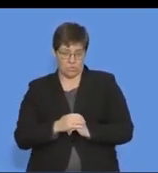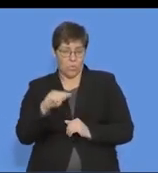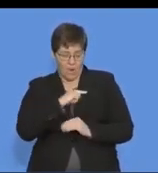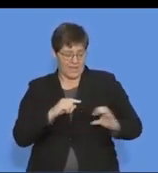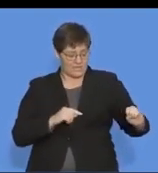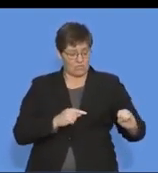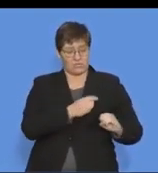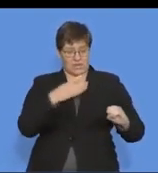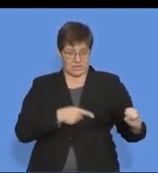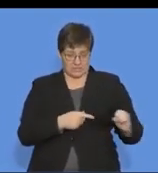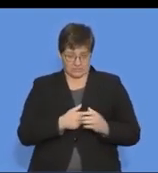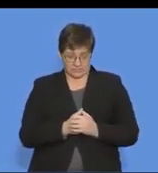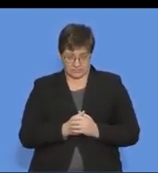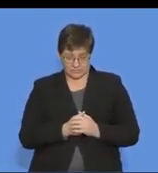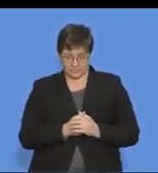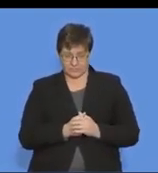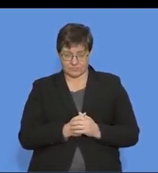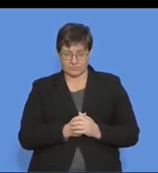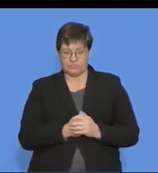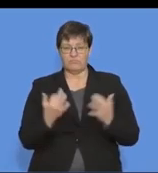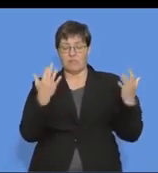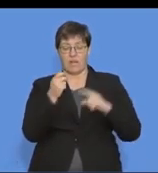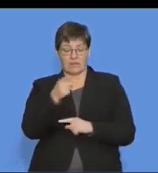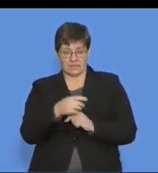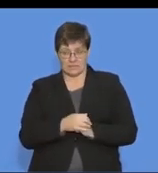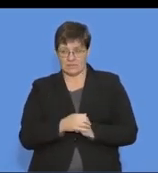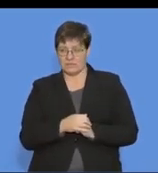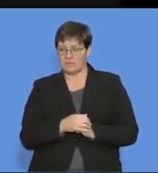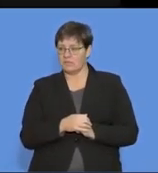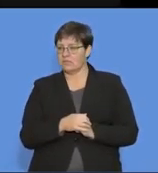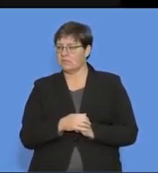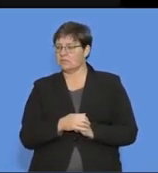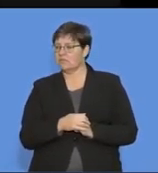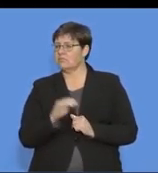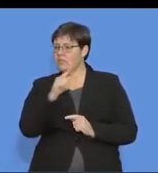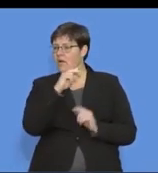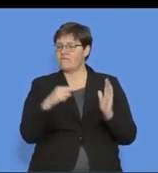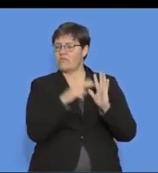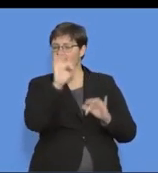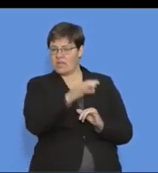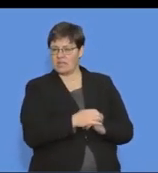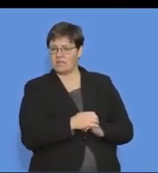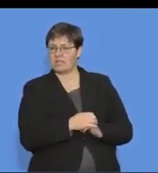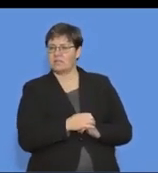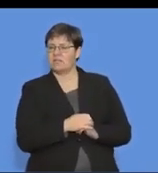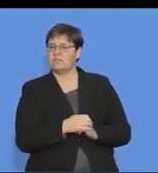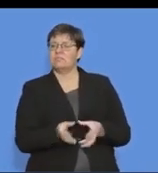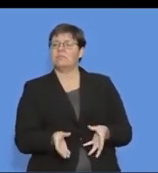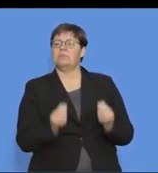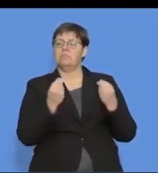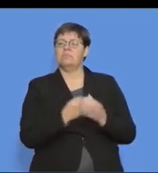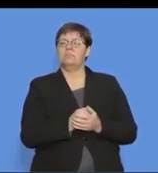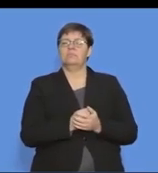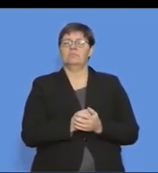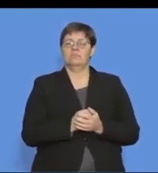0. Okay, so from this, we'll go to our calculator, okay, just to verify that. So this